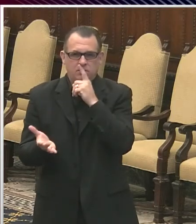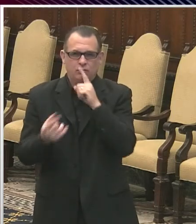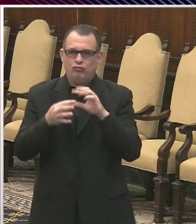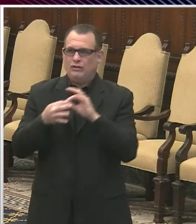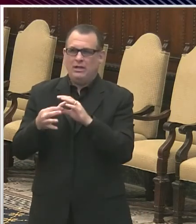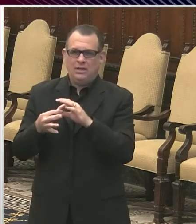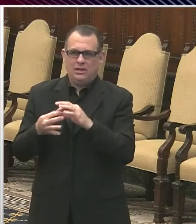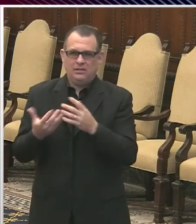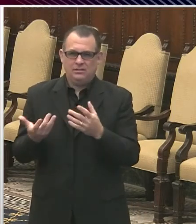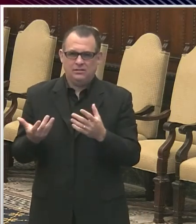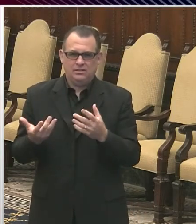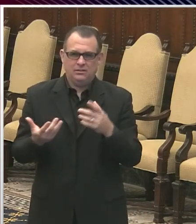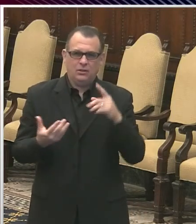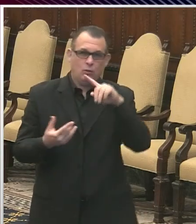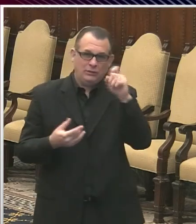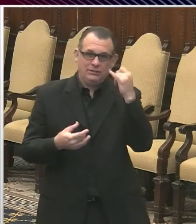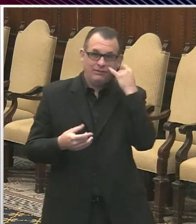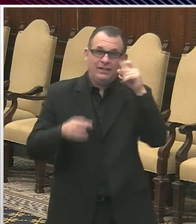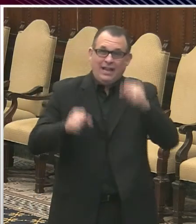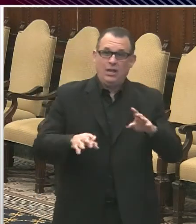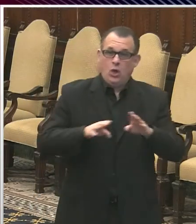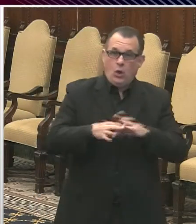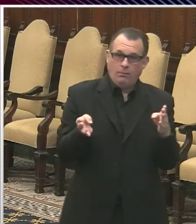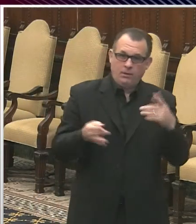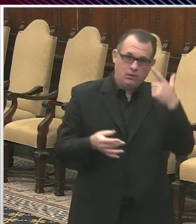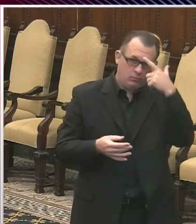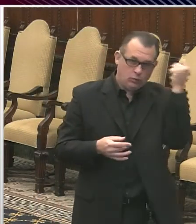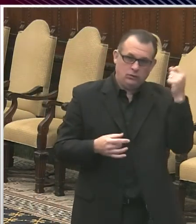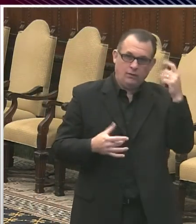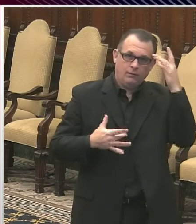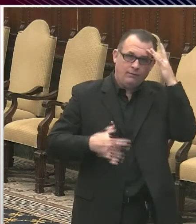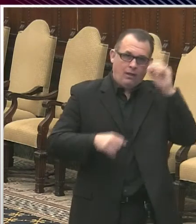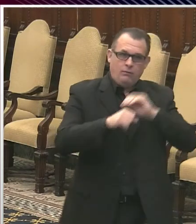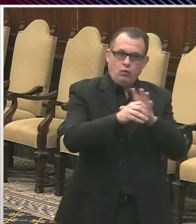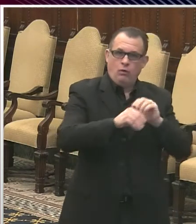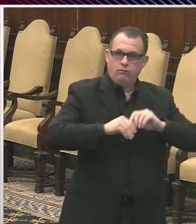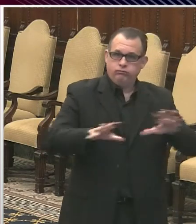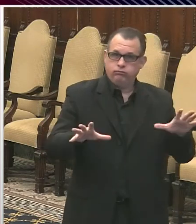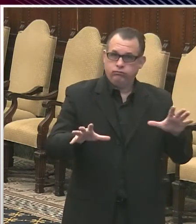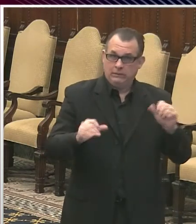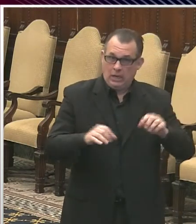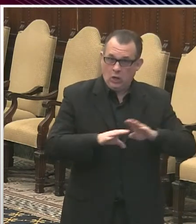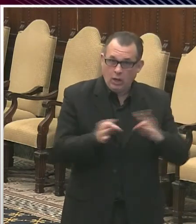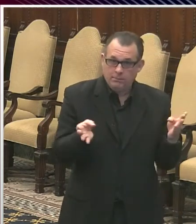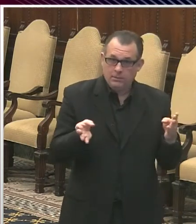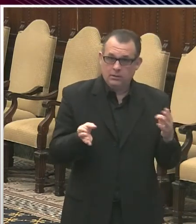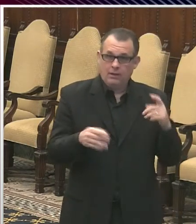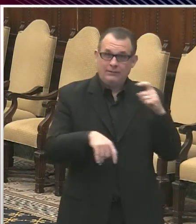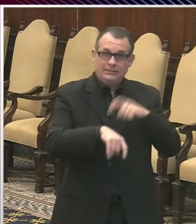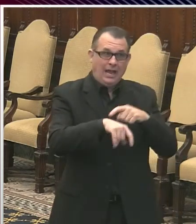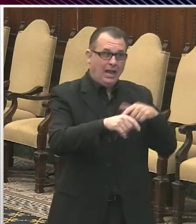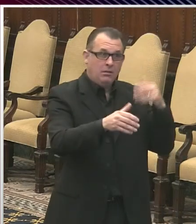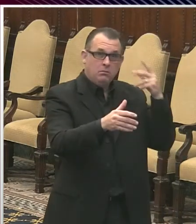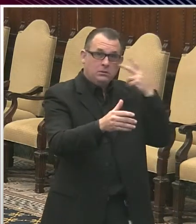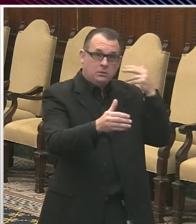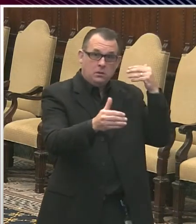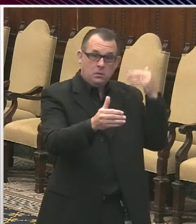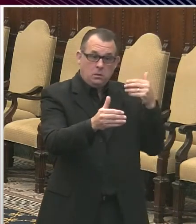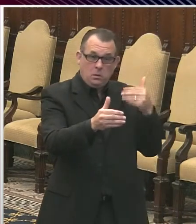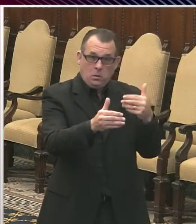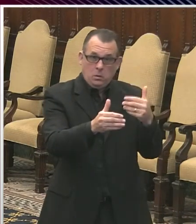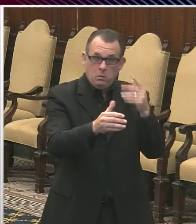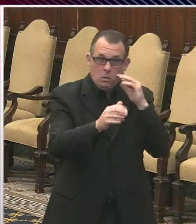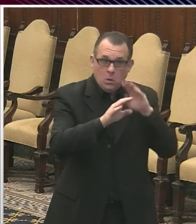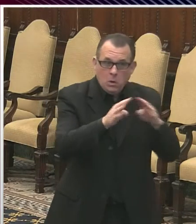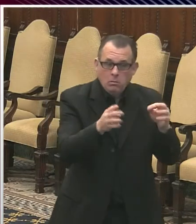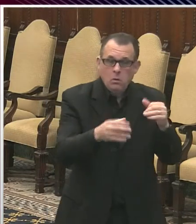whether or not they can open in the fall. And when we get closer to that, we'll have a better idea. But I'm a little confused as